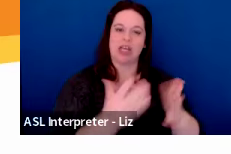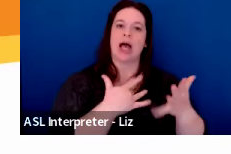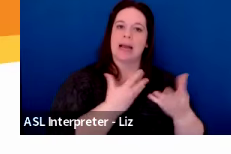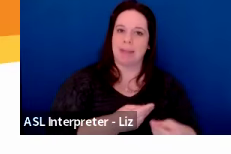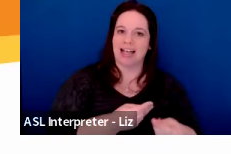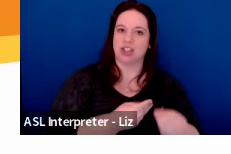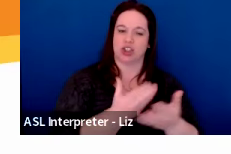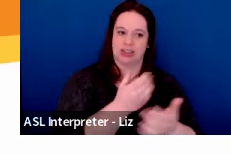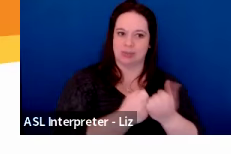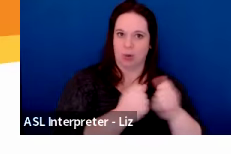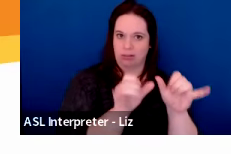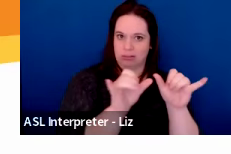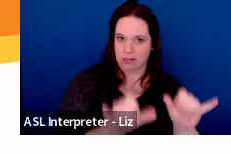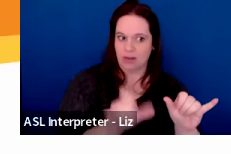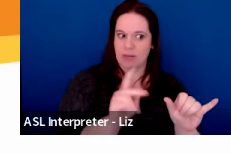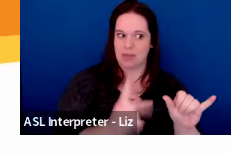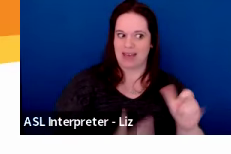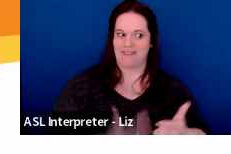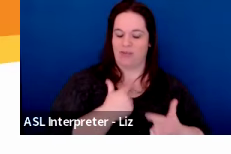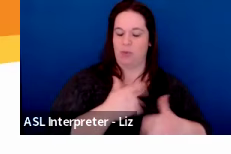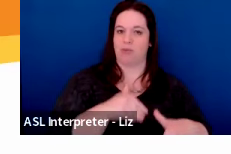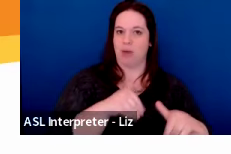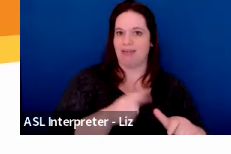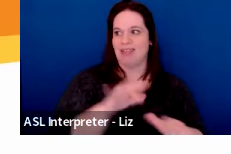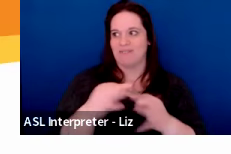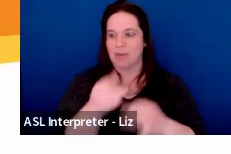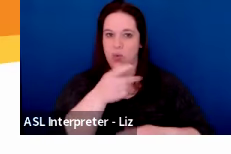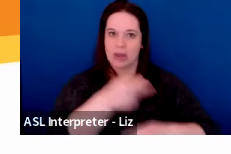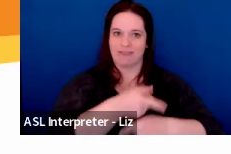paralysis, as well as their family and caregivers.